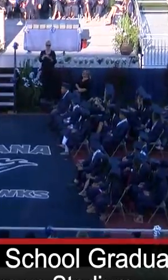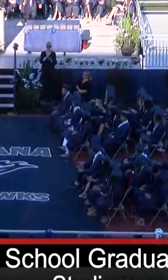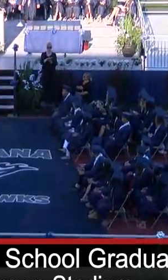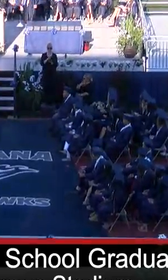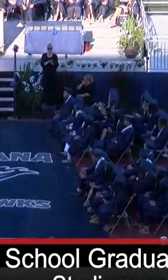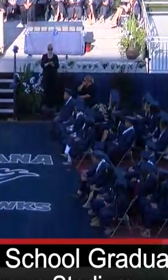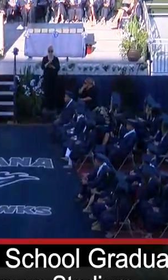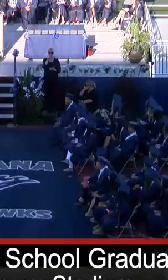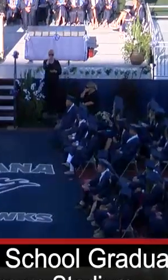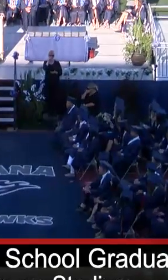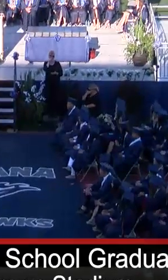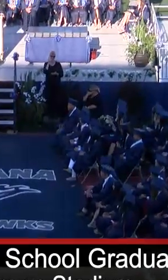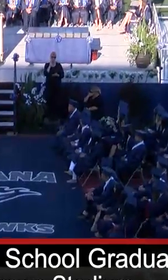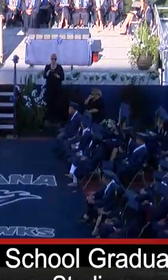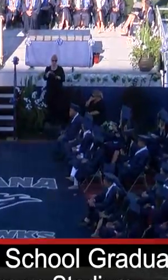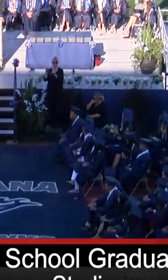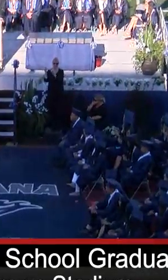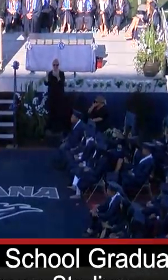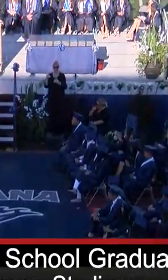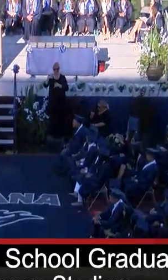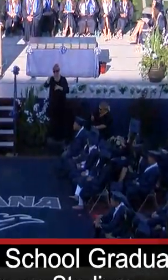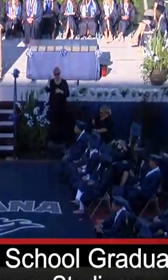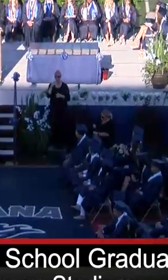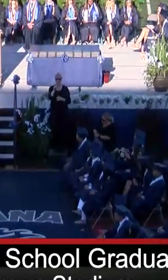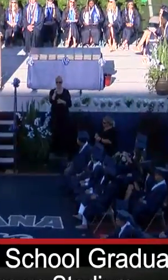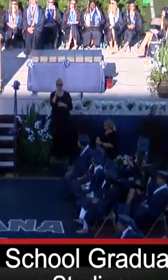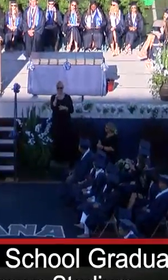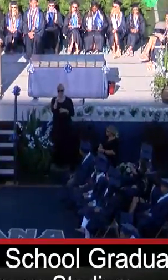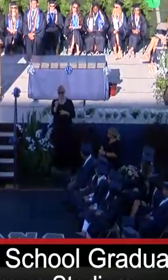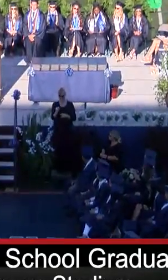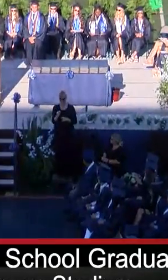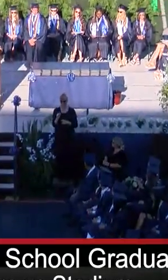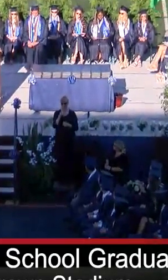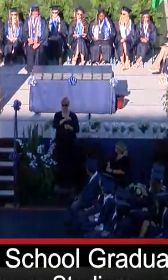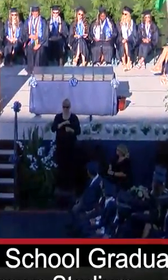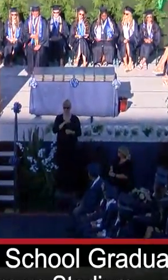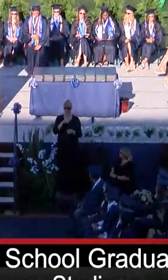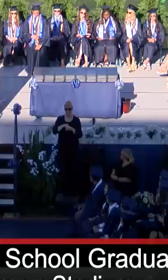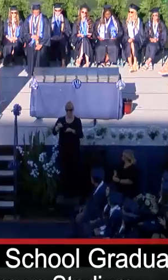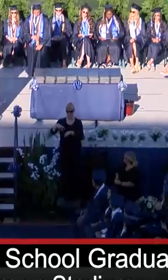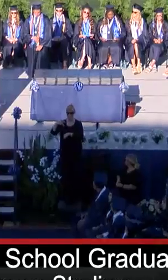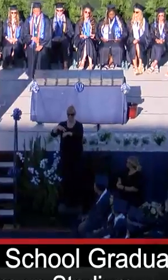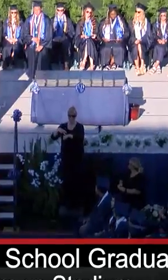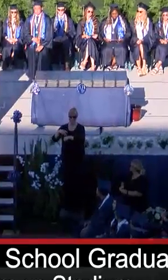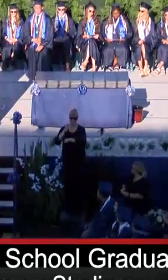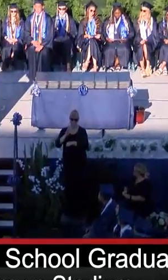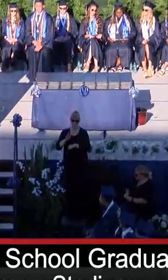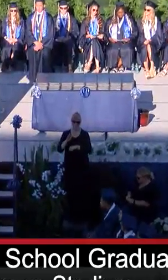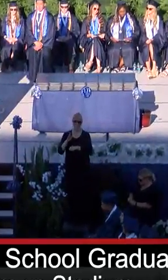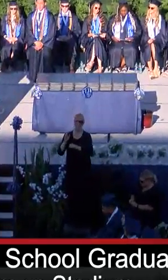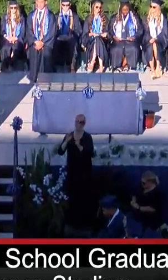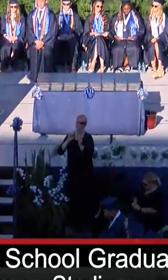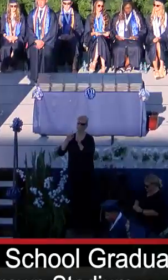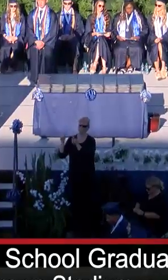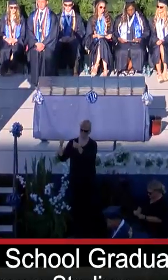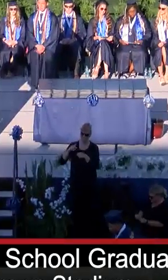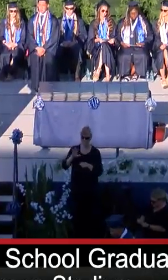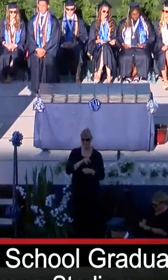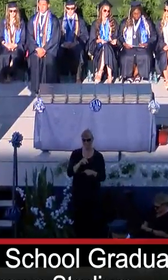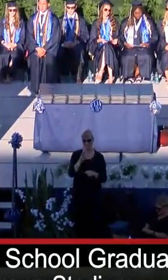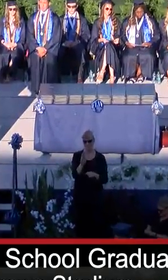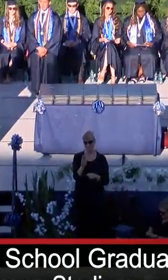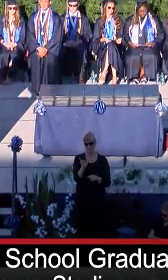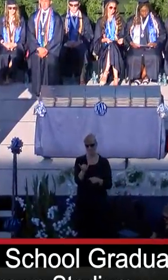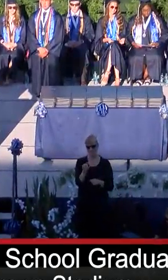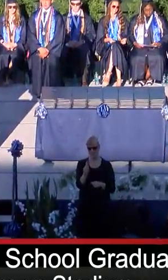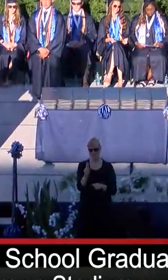School. He will be leaving this summer on an LDS mission to Quezon City, North Philippines, and will return to attend Brigham Young University,